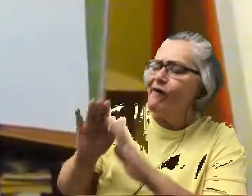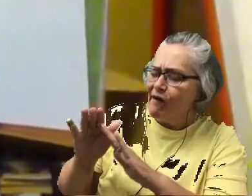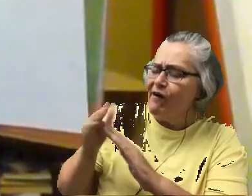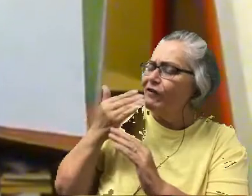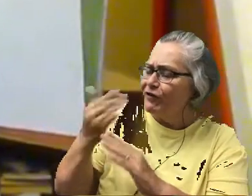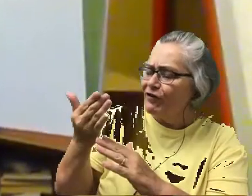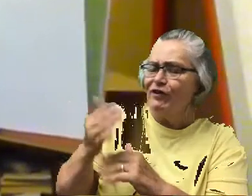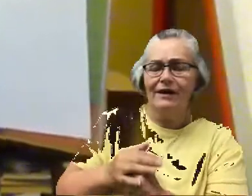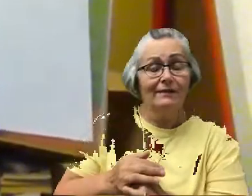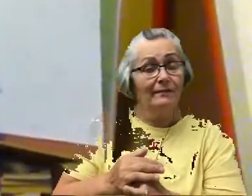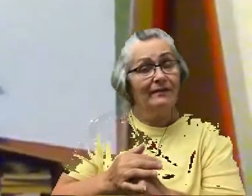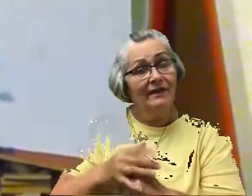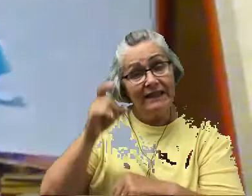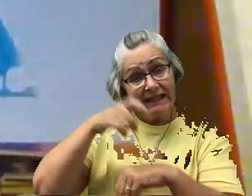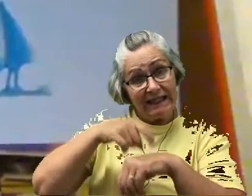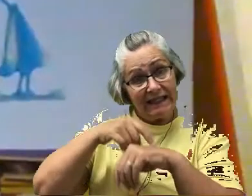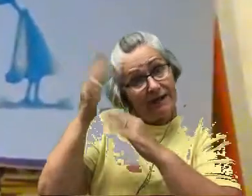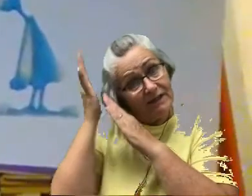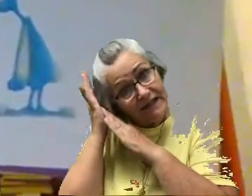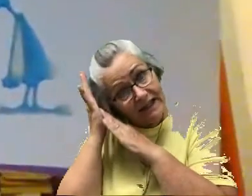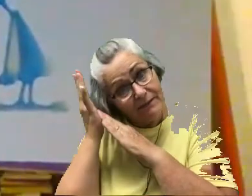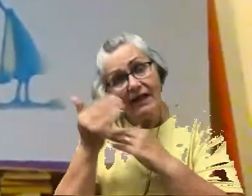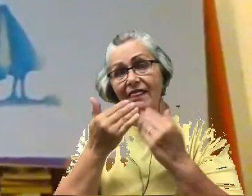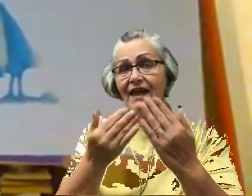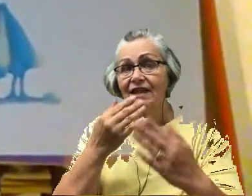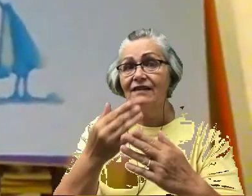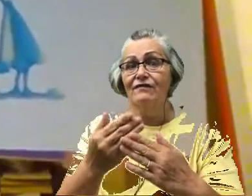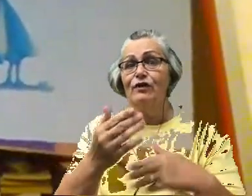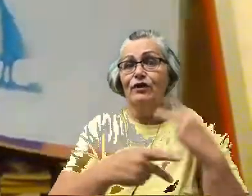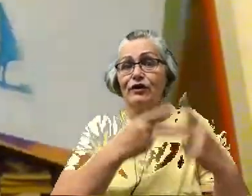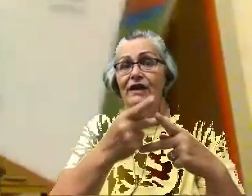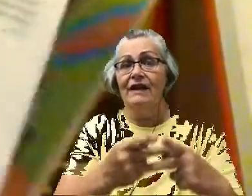finished. "Bedtime too. Thanks for your kindness. Toodaloo."